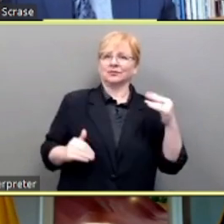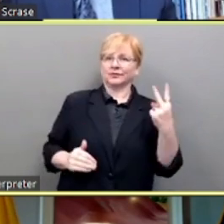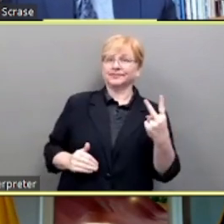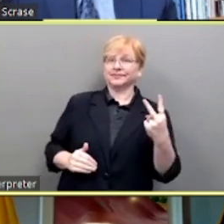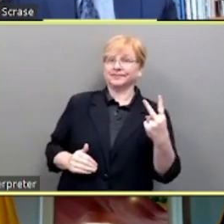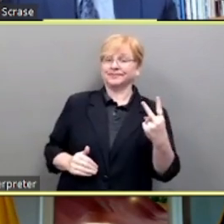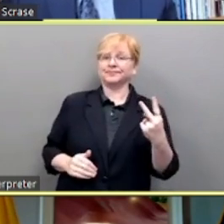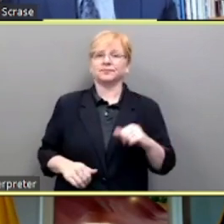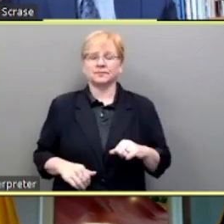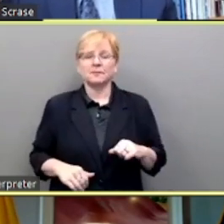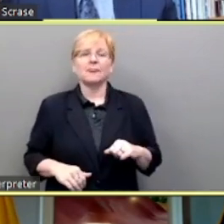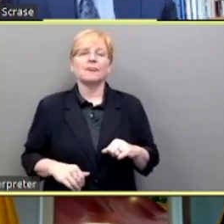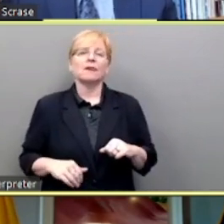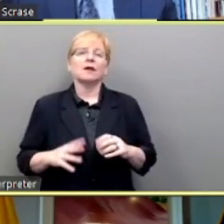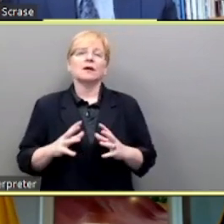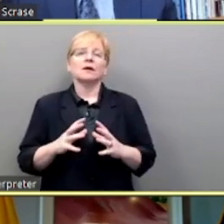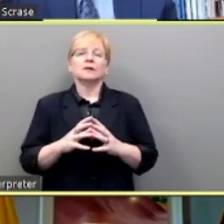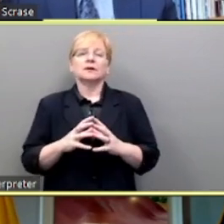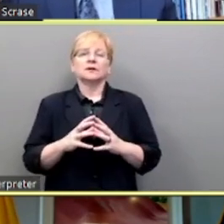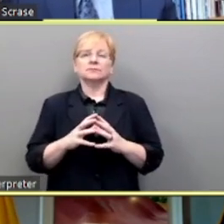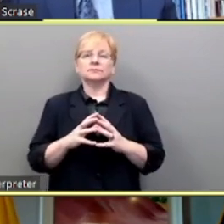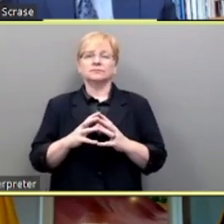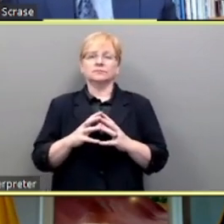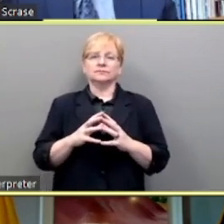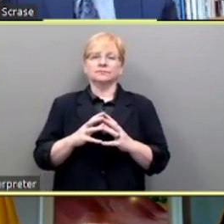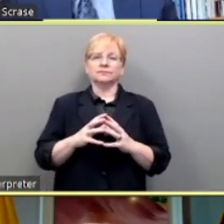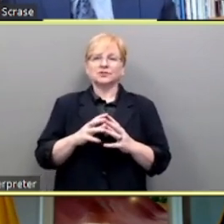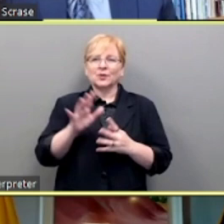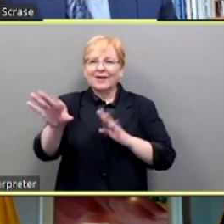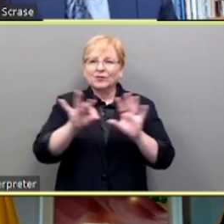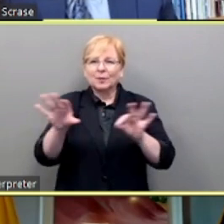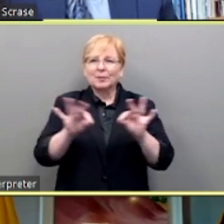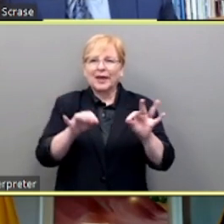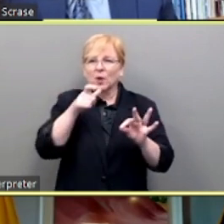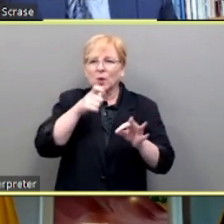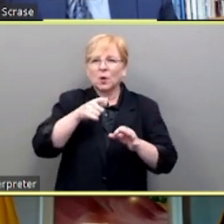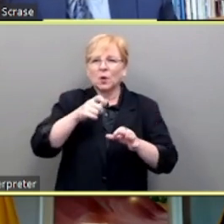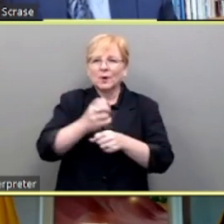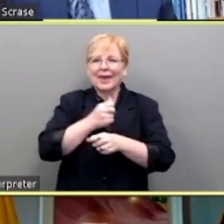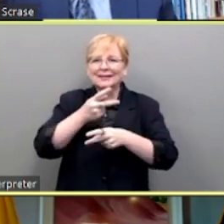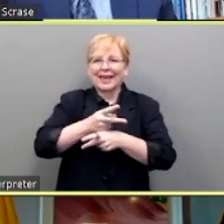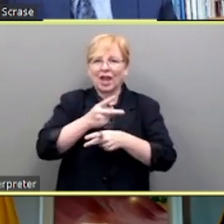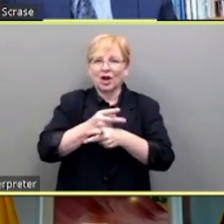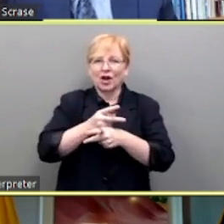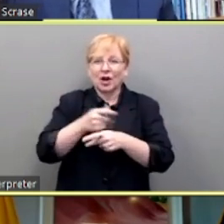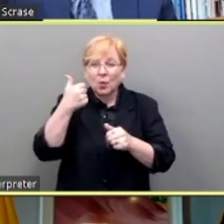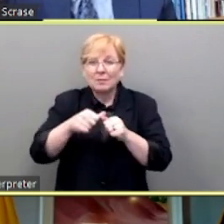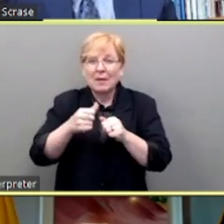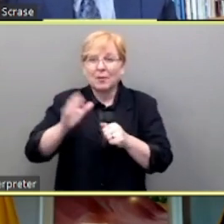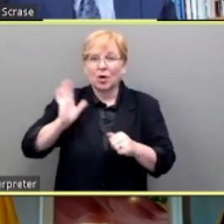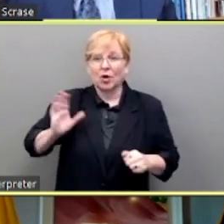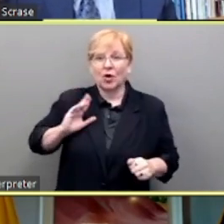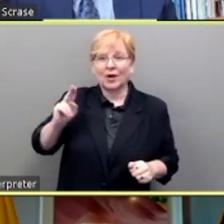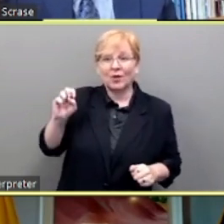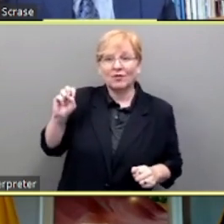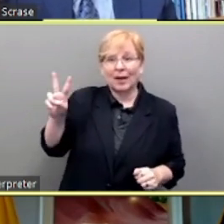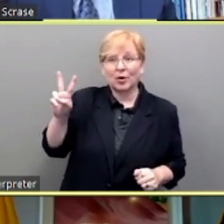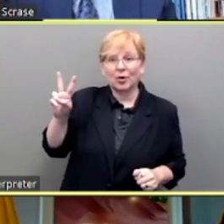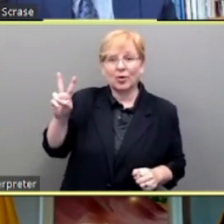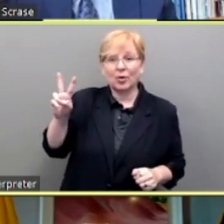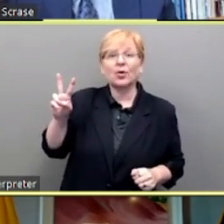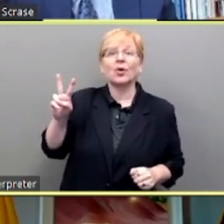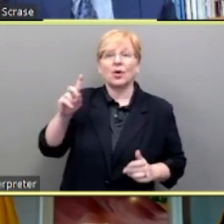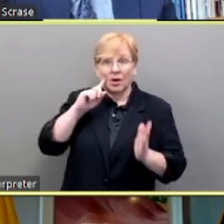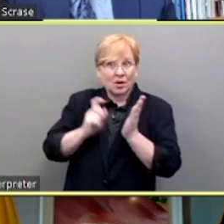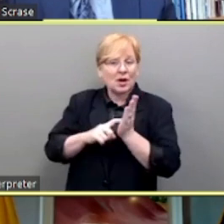to make decisions. And you can see going all the way back to November when we started counting, we quickly went up into crisis